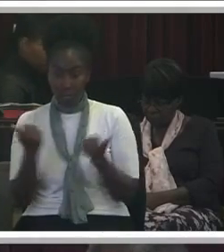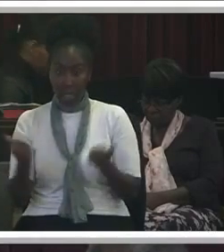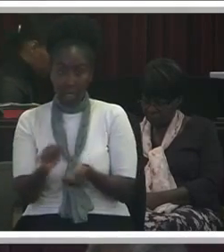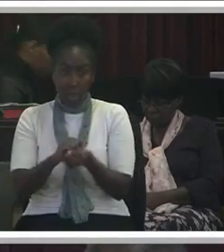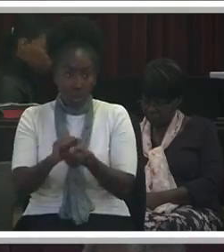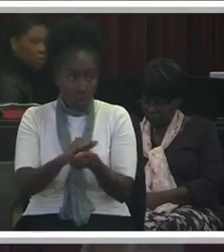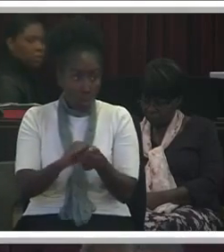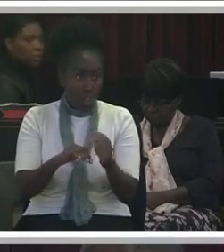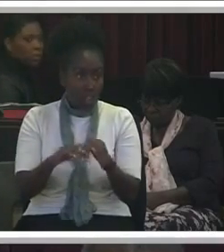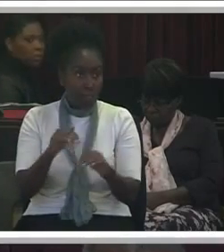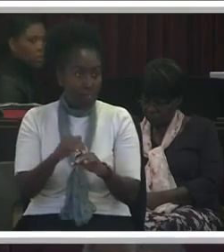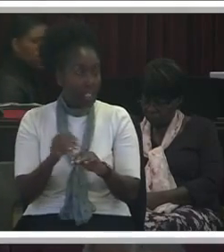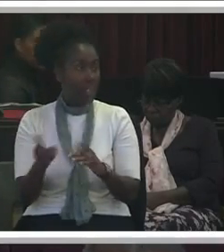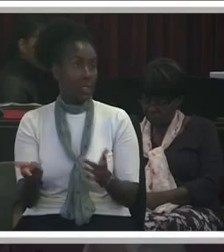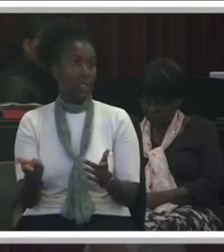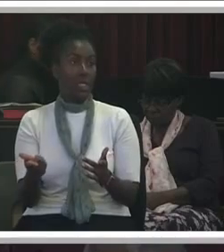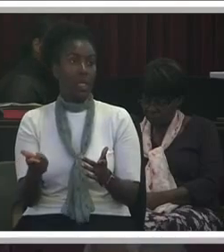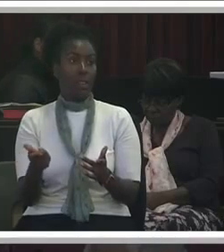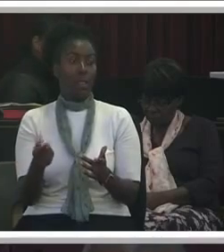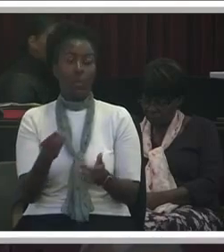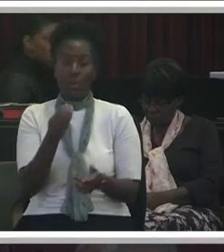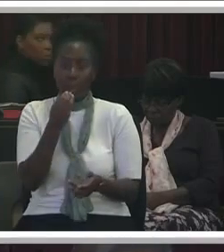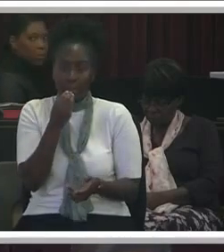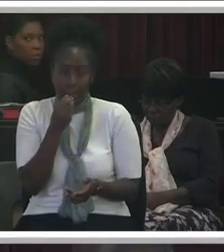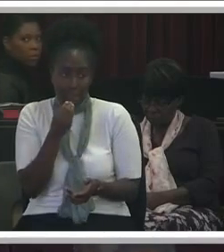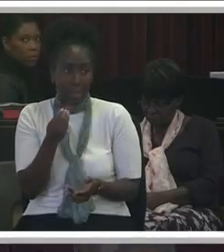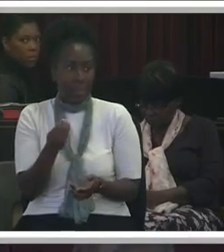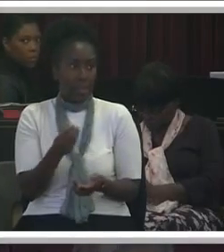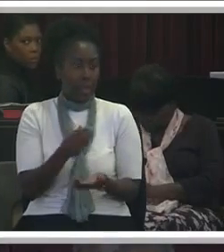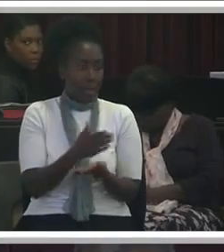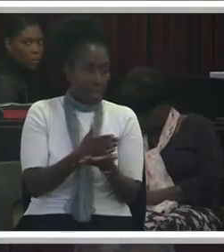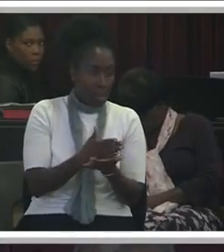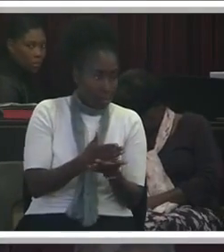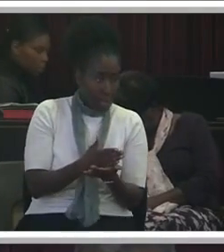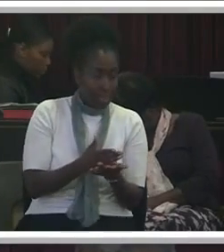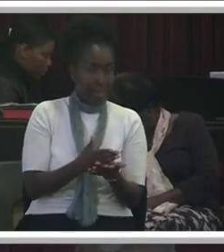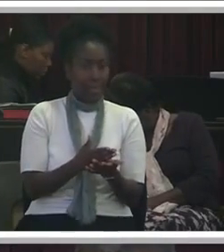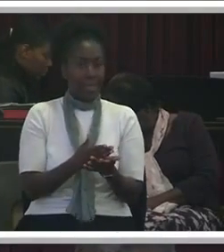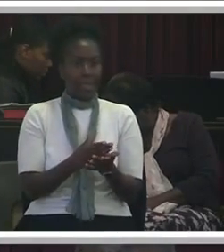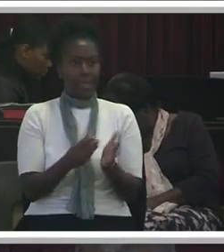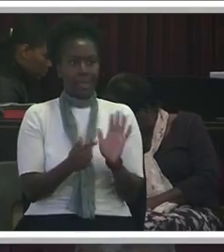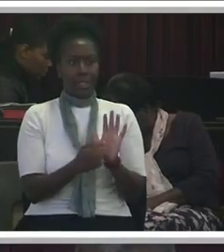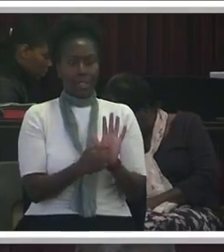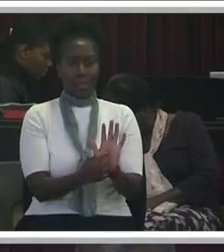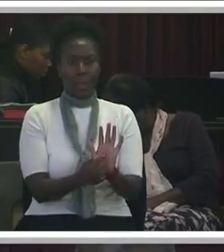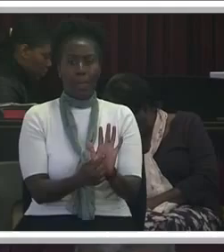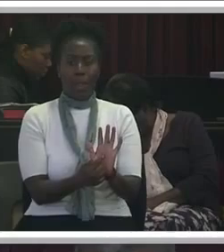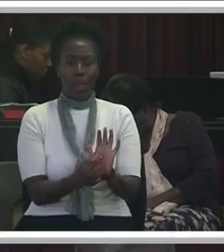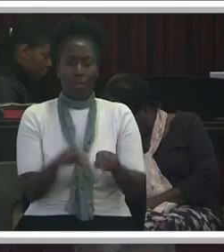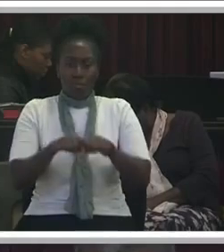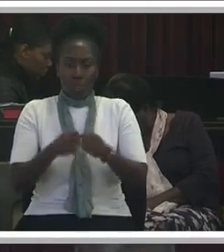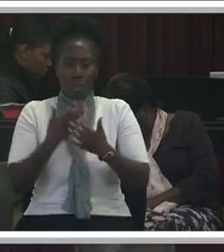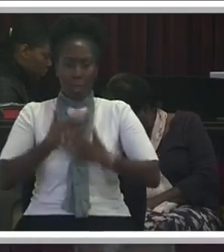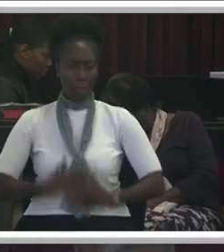the emblems of his broken body and of his spilled blood. And